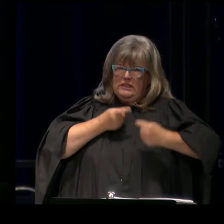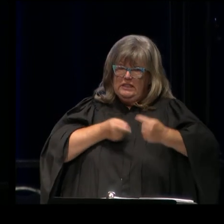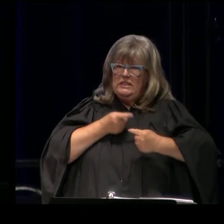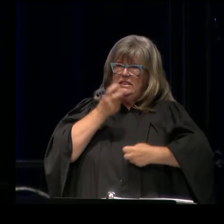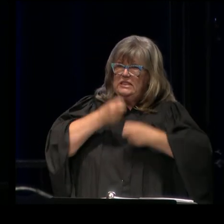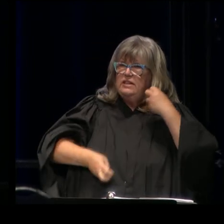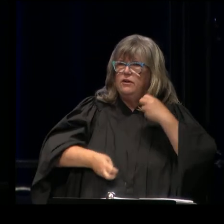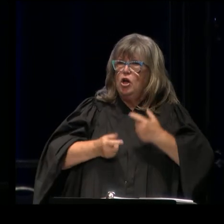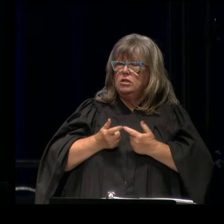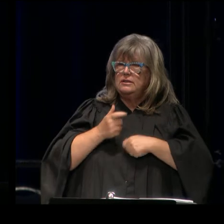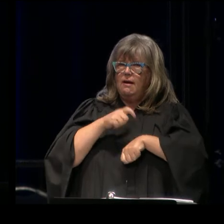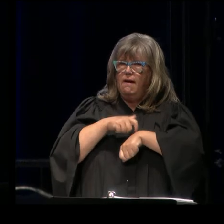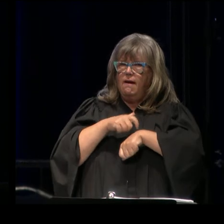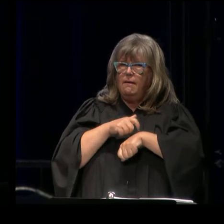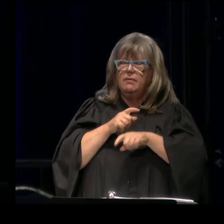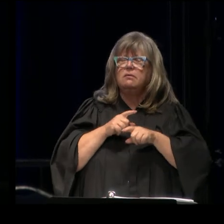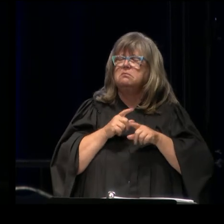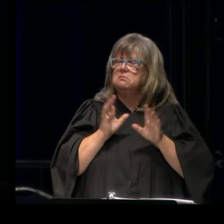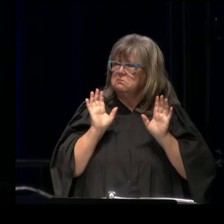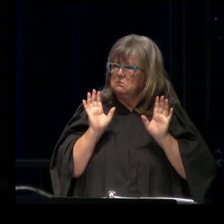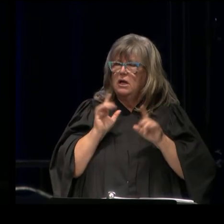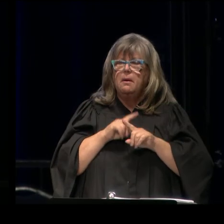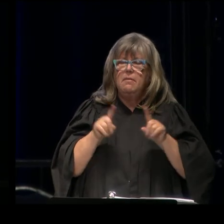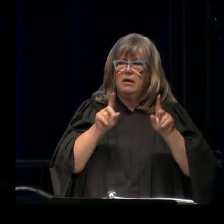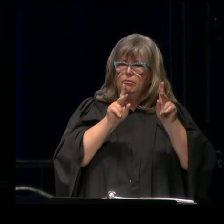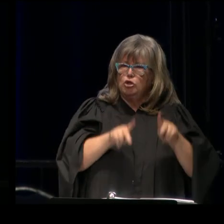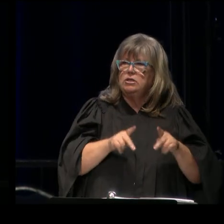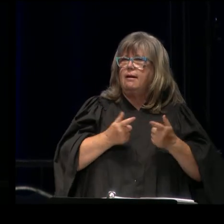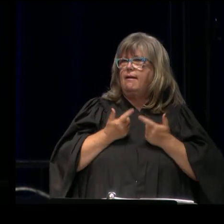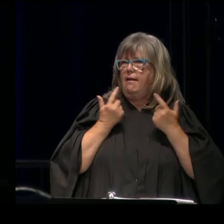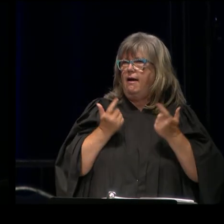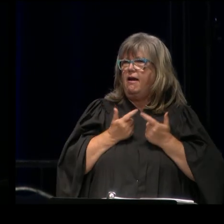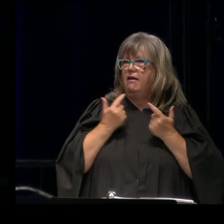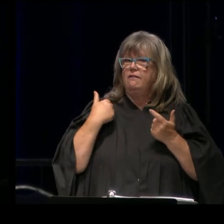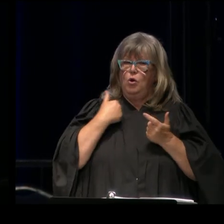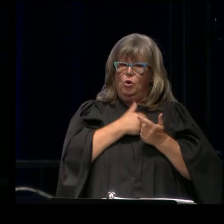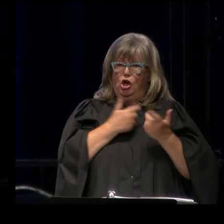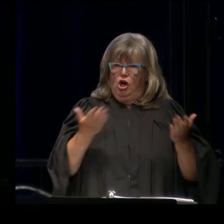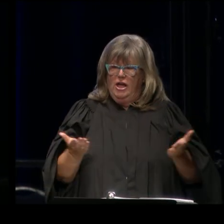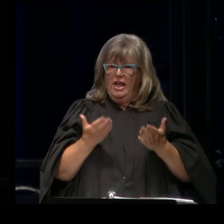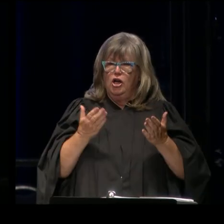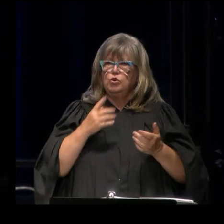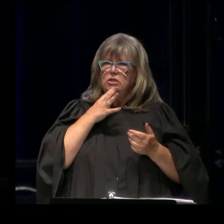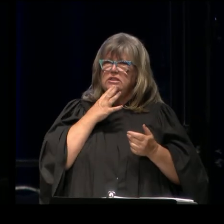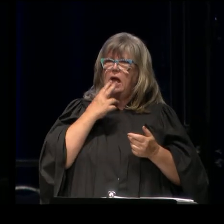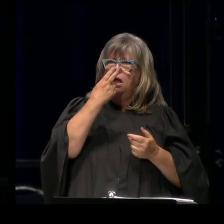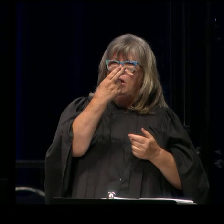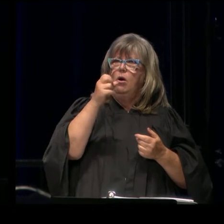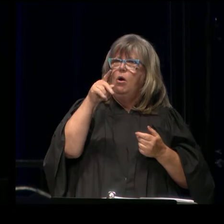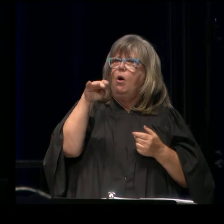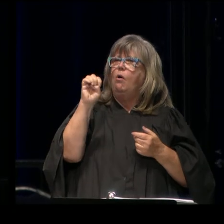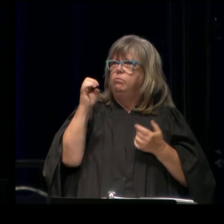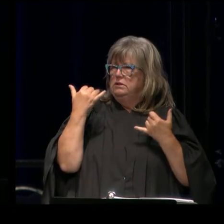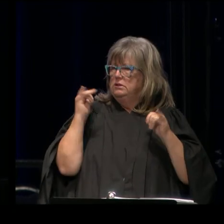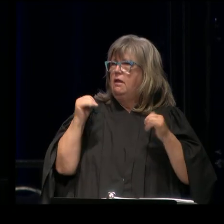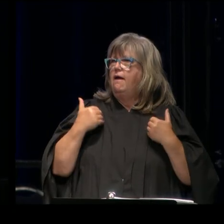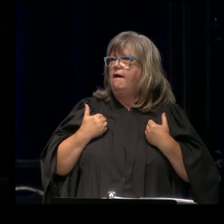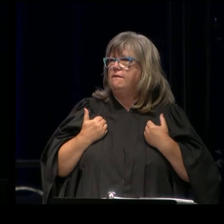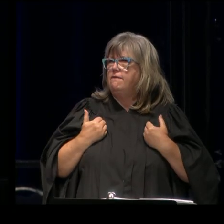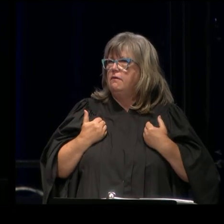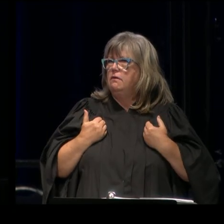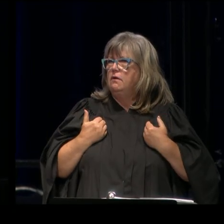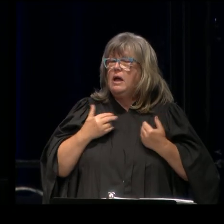is alive, and we are here to say there is hope, and nothing is impossible in